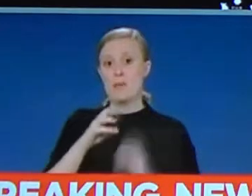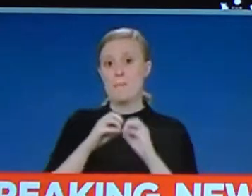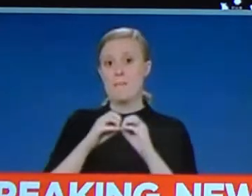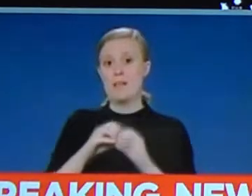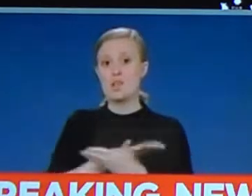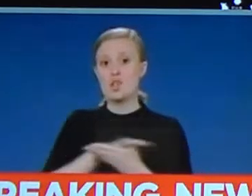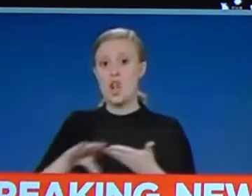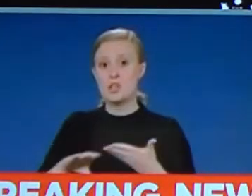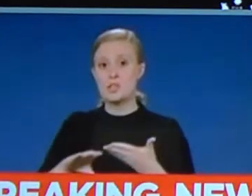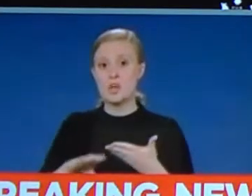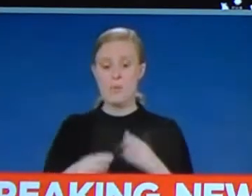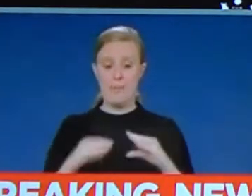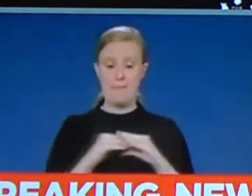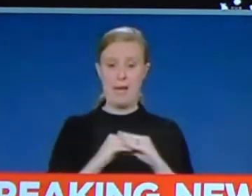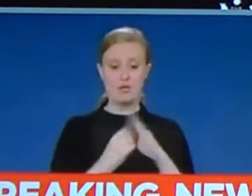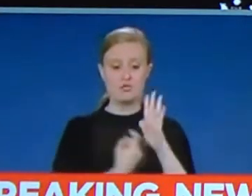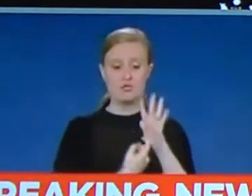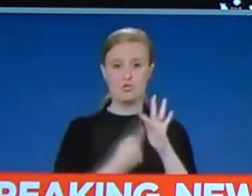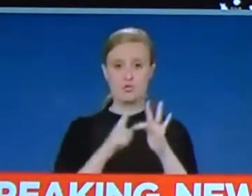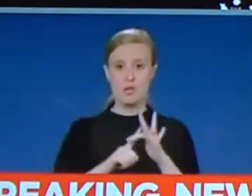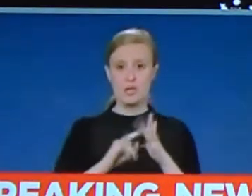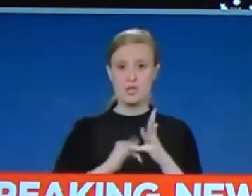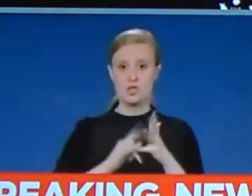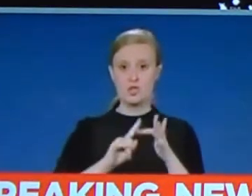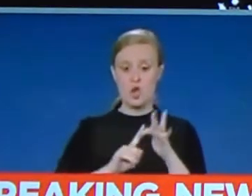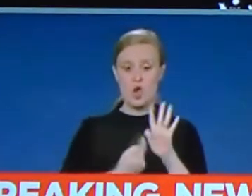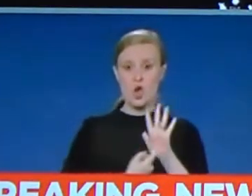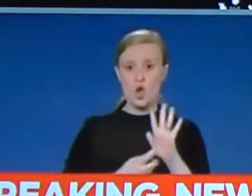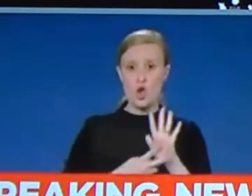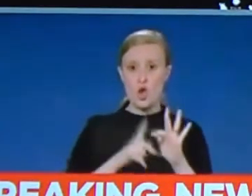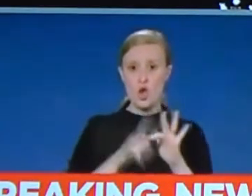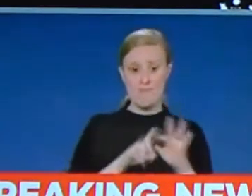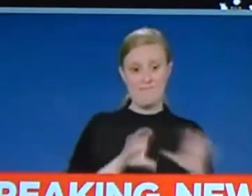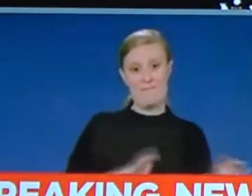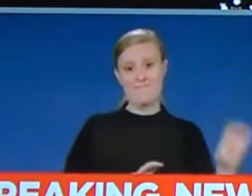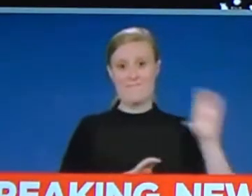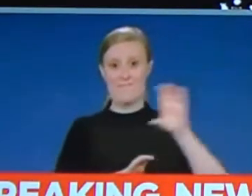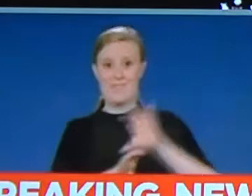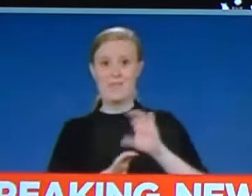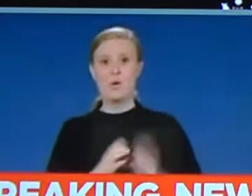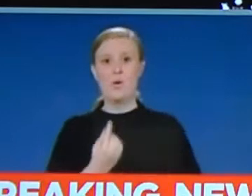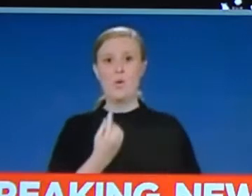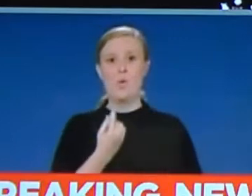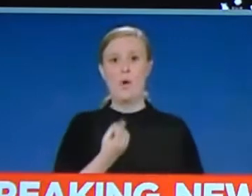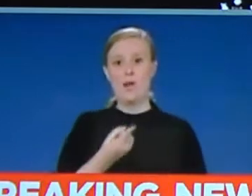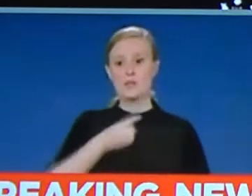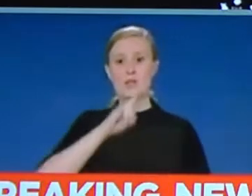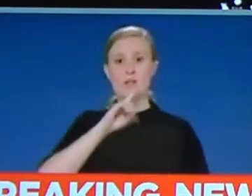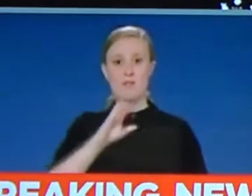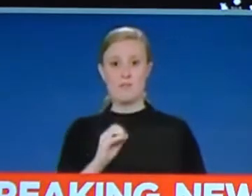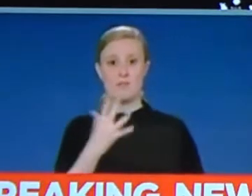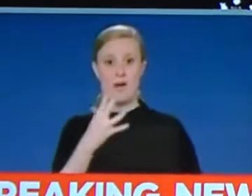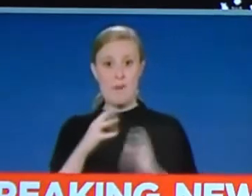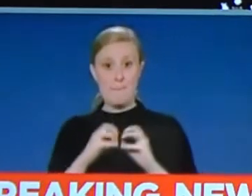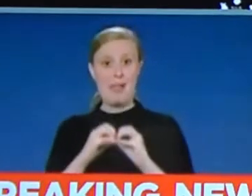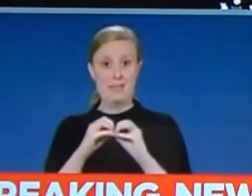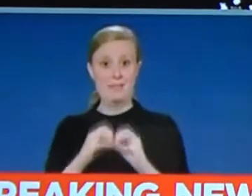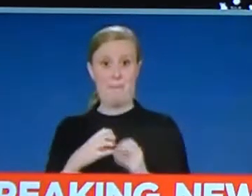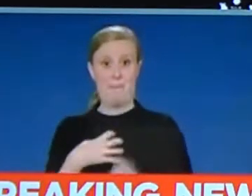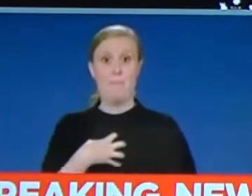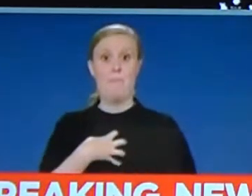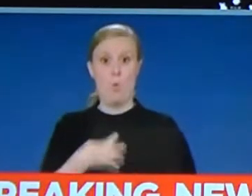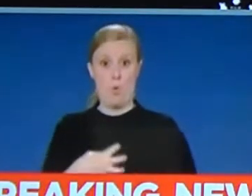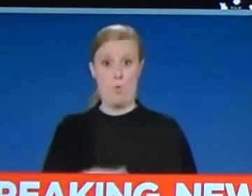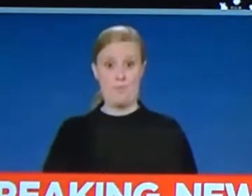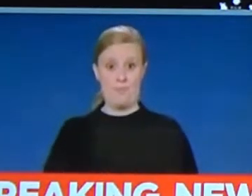Australian Office of Financial Management adding a further $105 billion to that total through their support of liquidity and financial